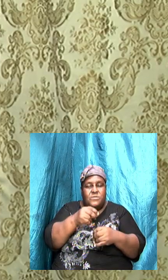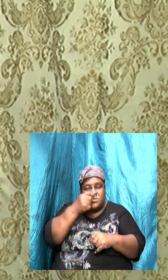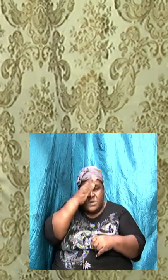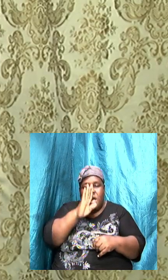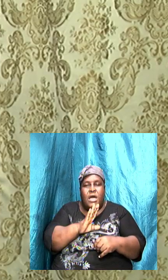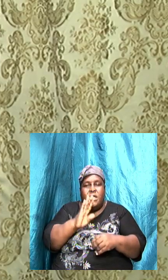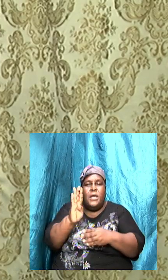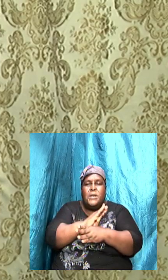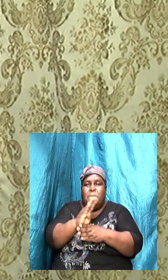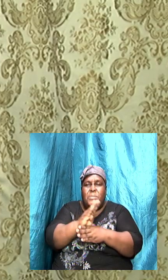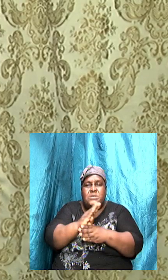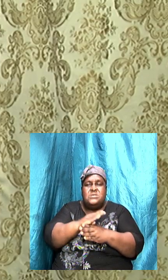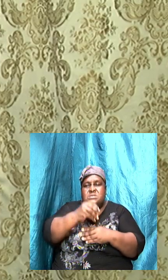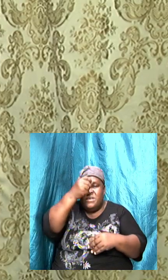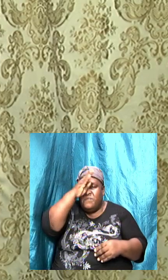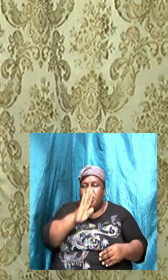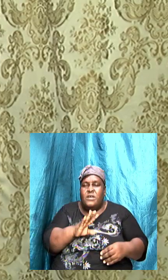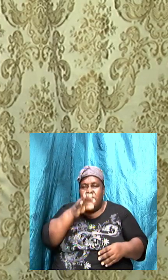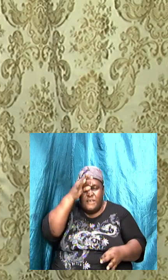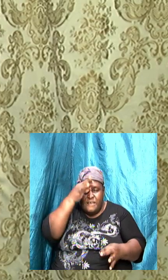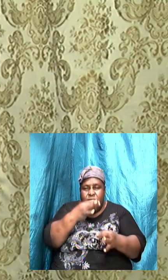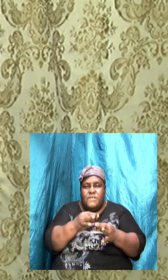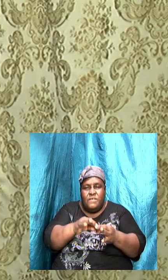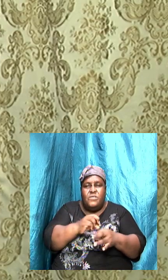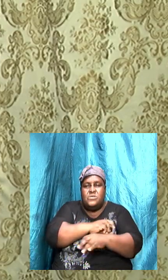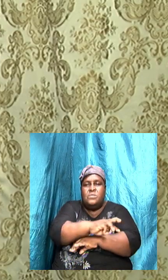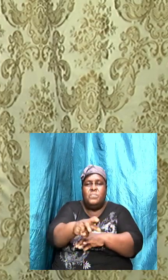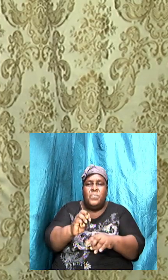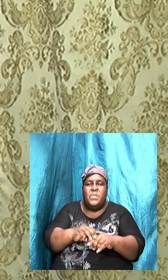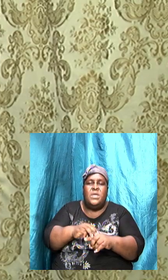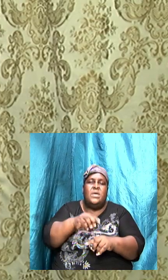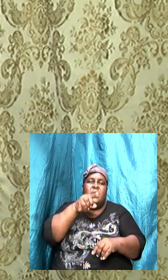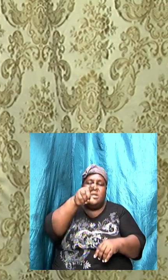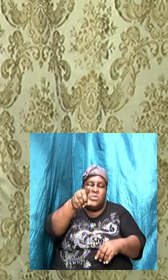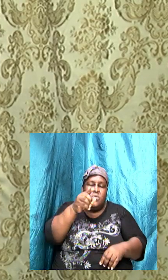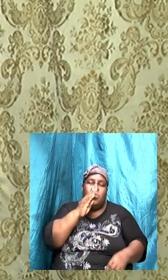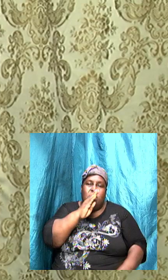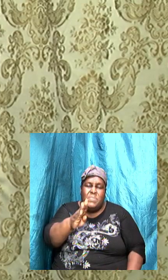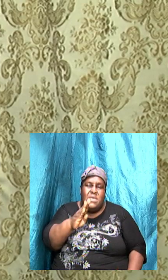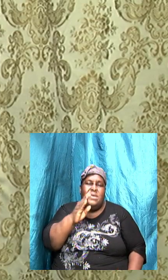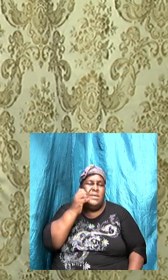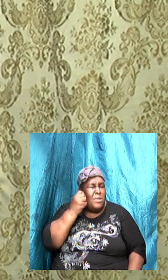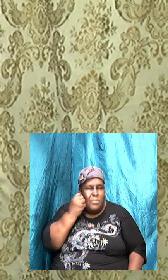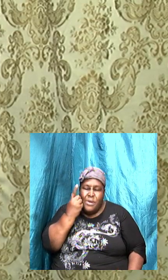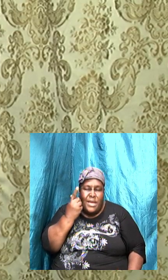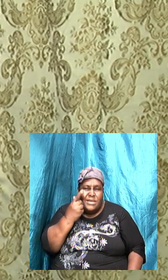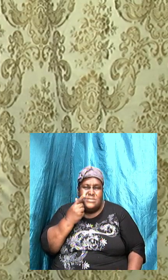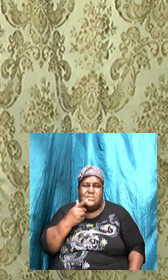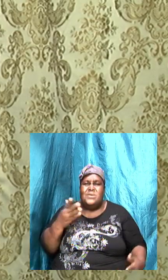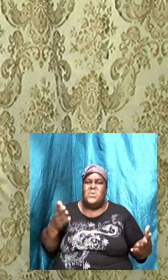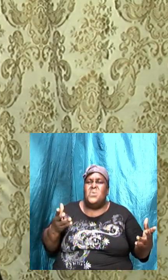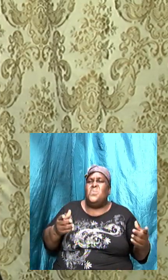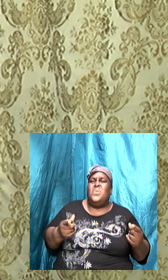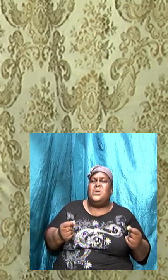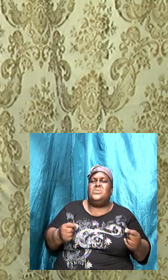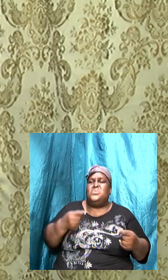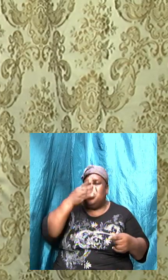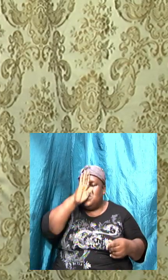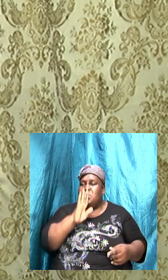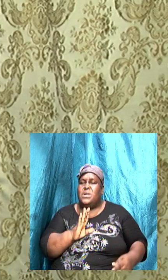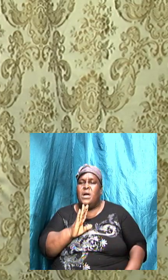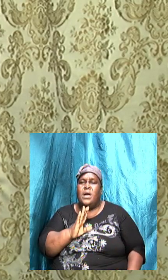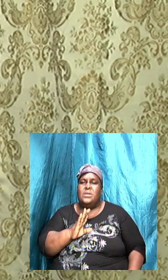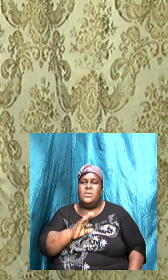of God. Be faithful to ministry. And you would be surprised what that does, amen, to the Almighty